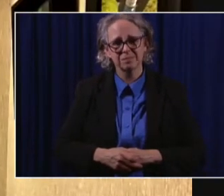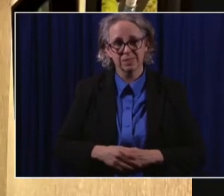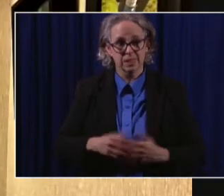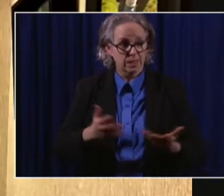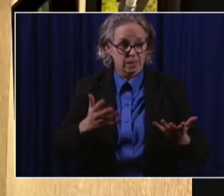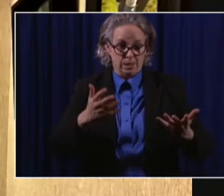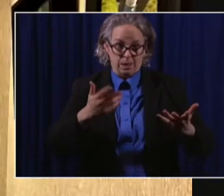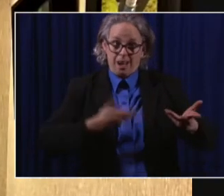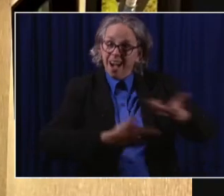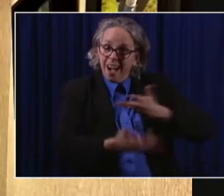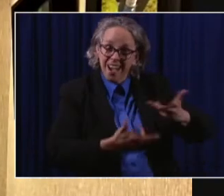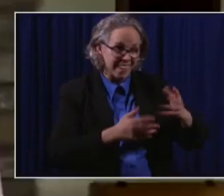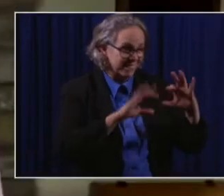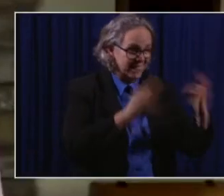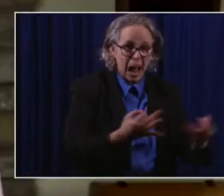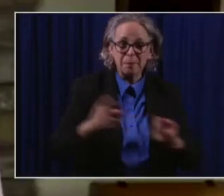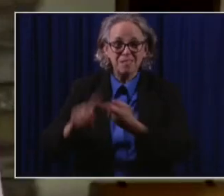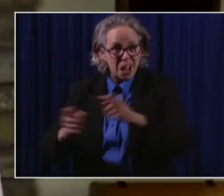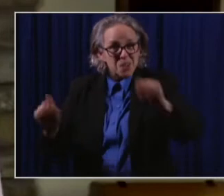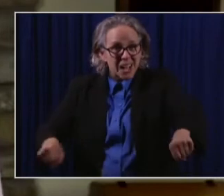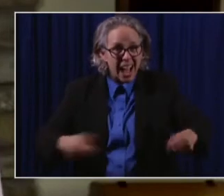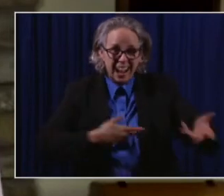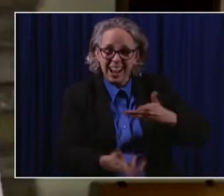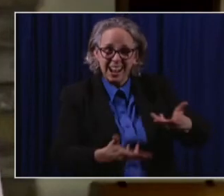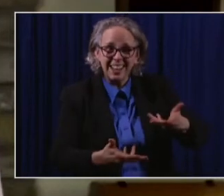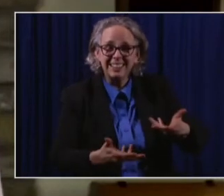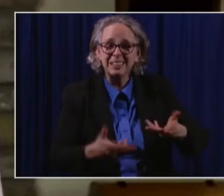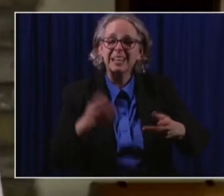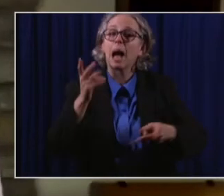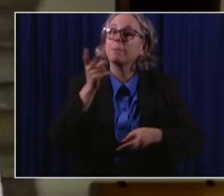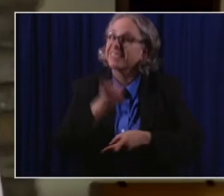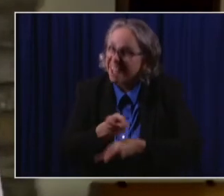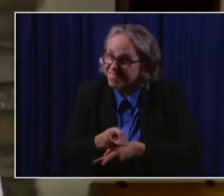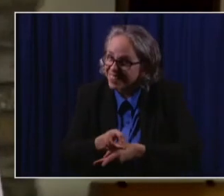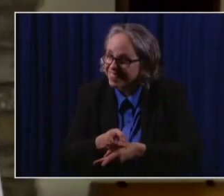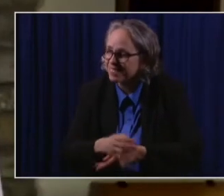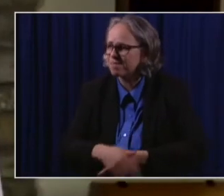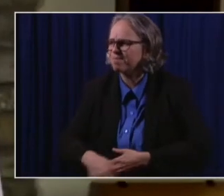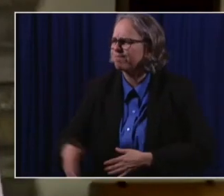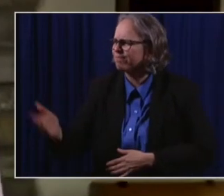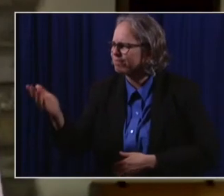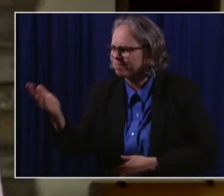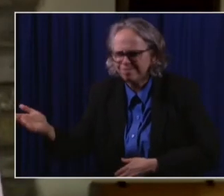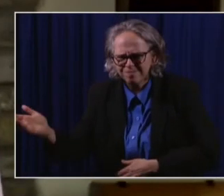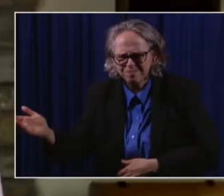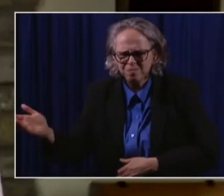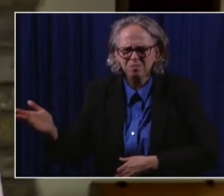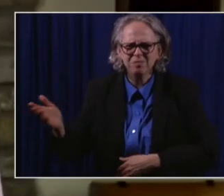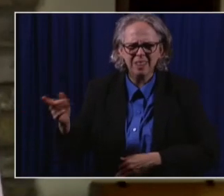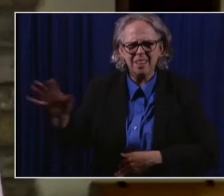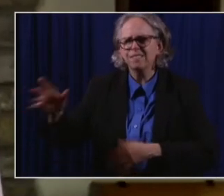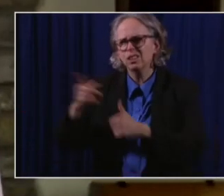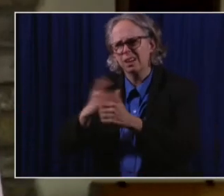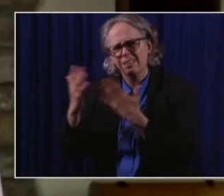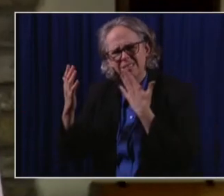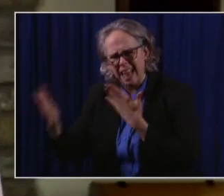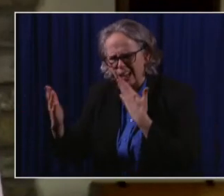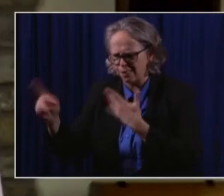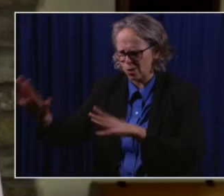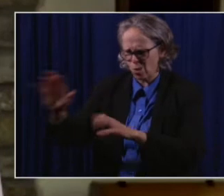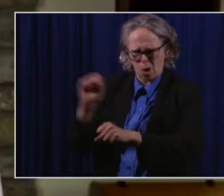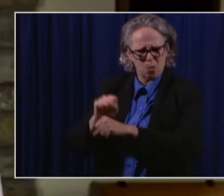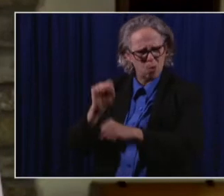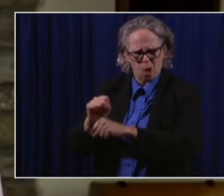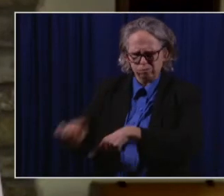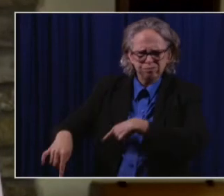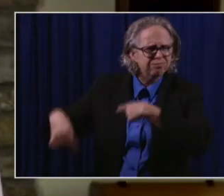outside. Doctor, how many, first of all, thank you for what you do. Thank,